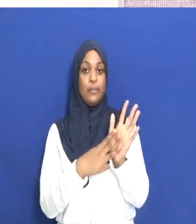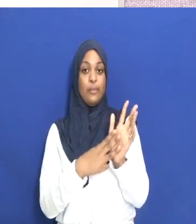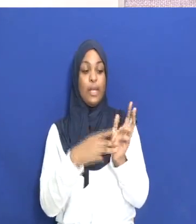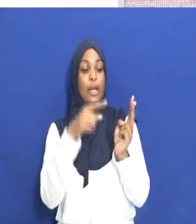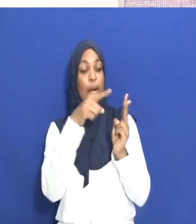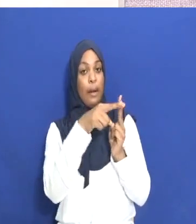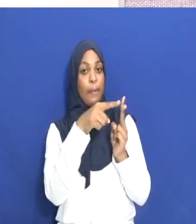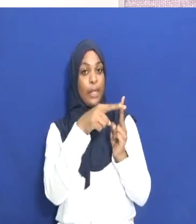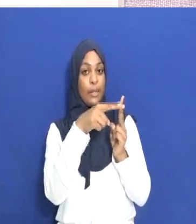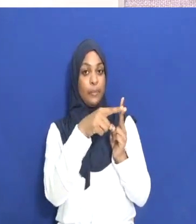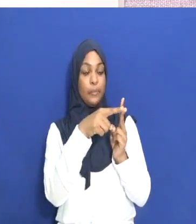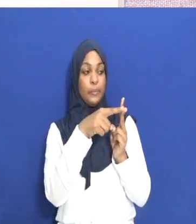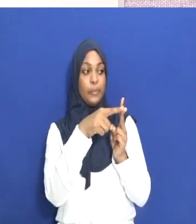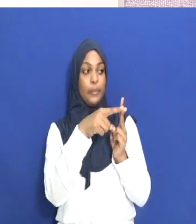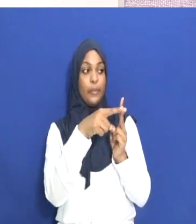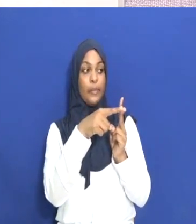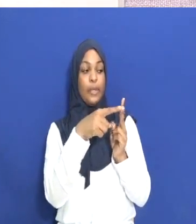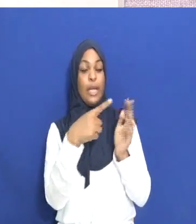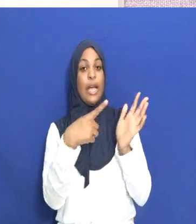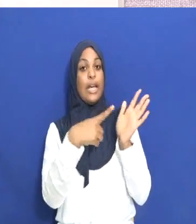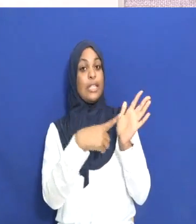6 times 6.